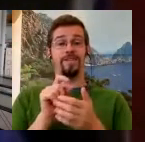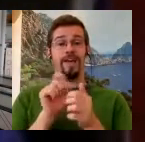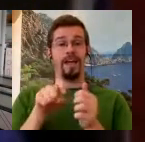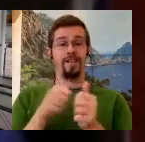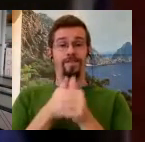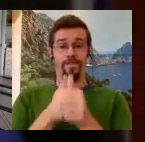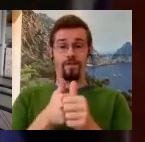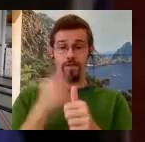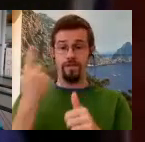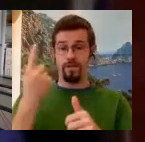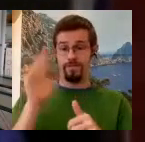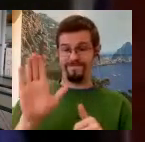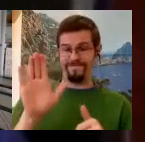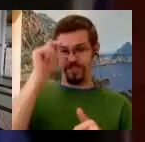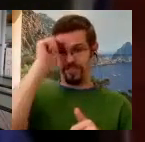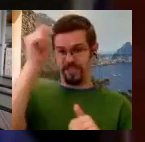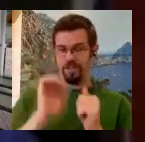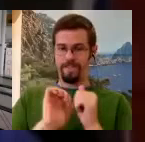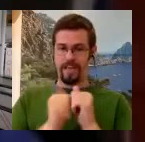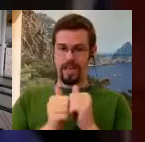sorting.